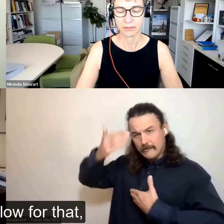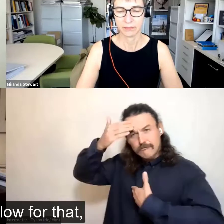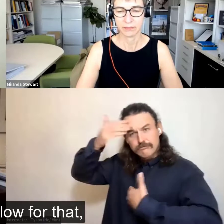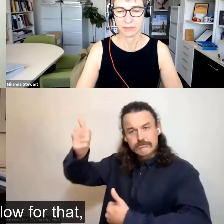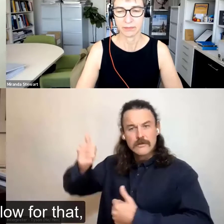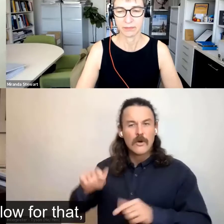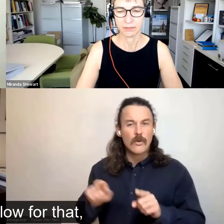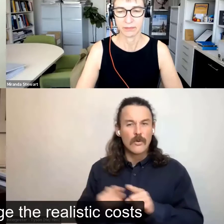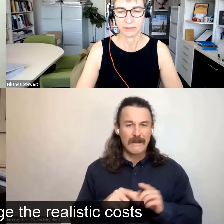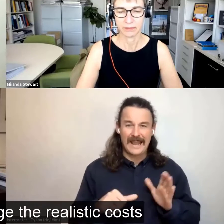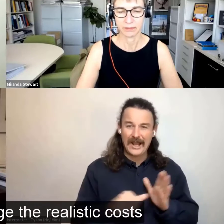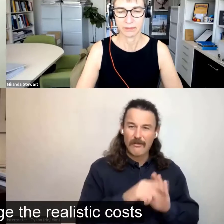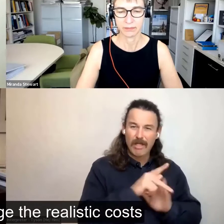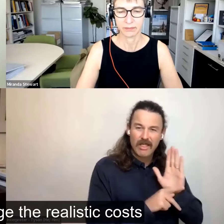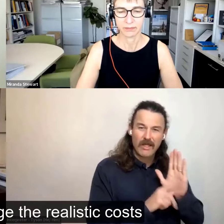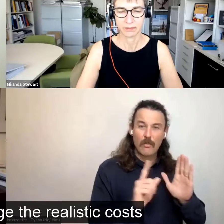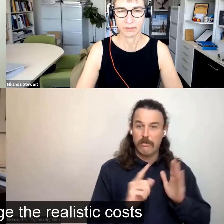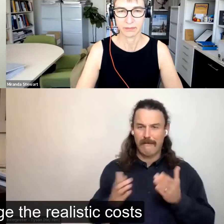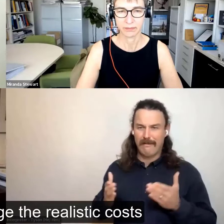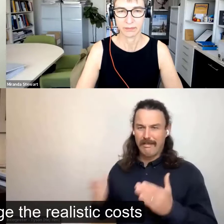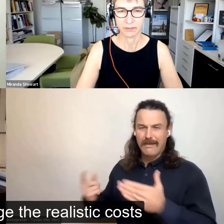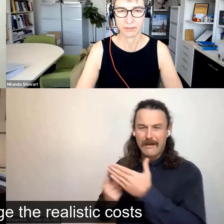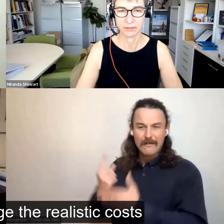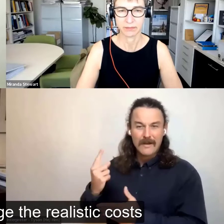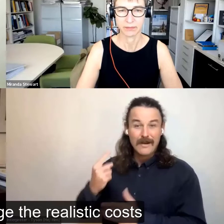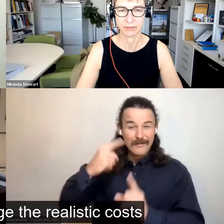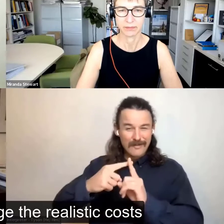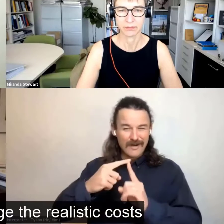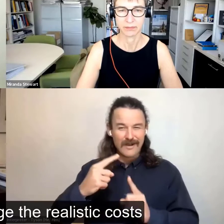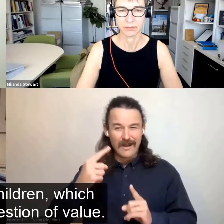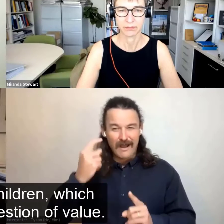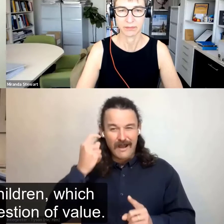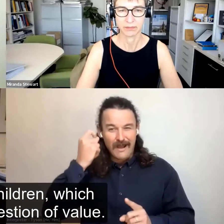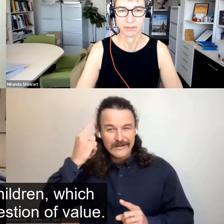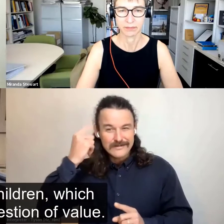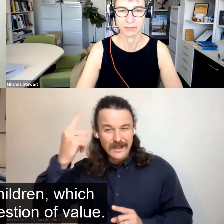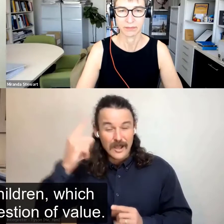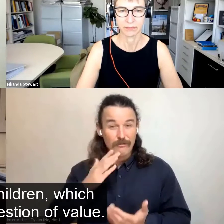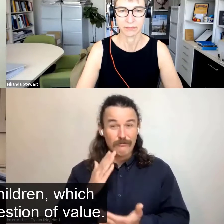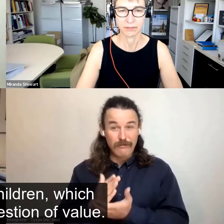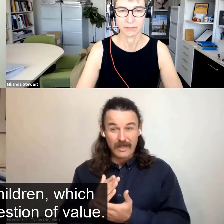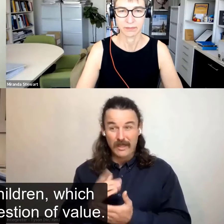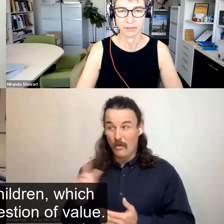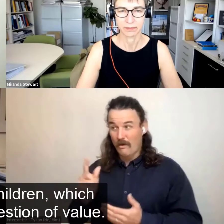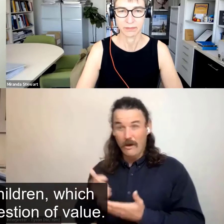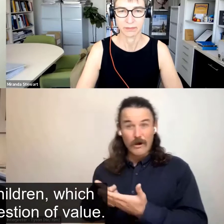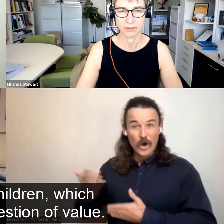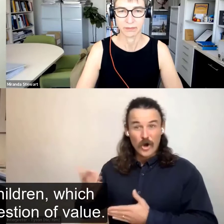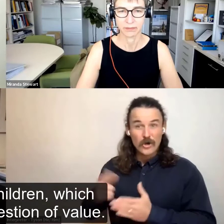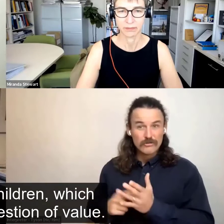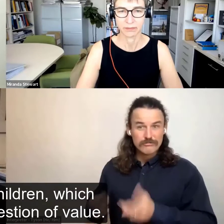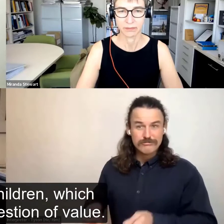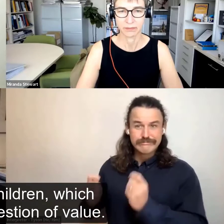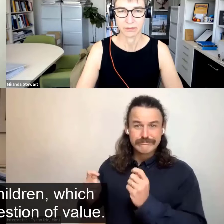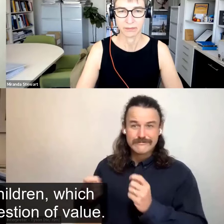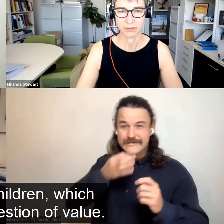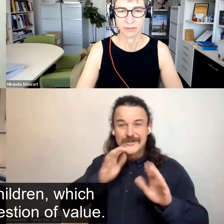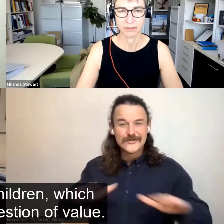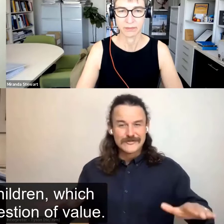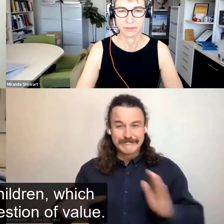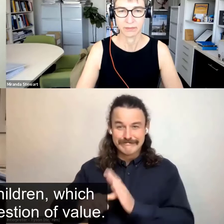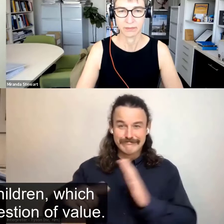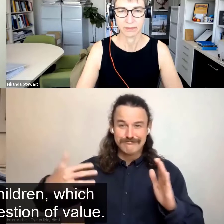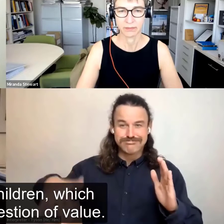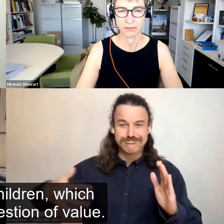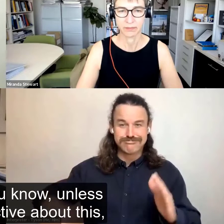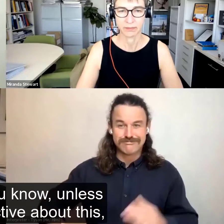for that, and what are and to acknowledge the realistic costs of raising children, which goes to a question